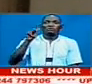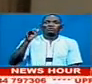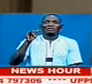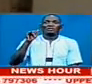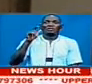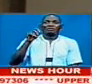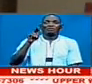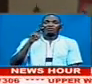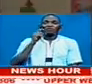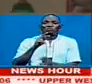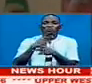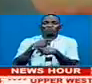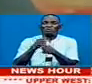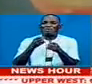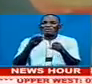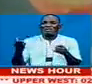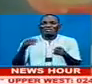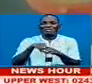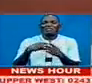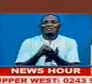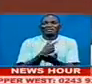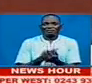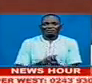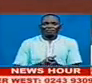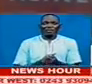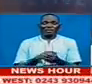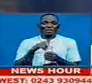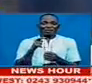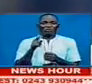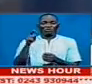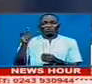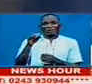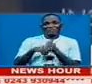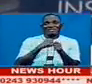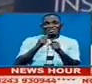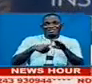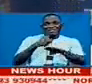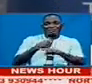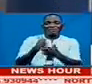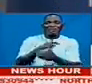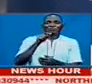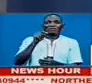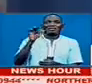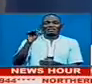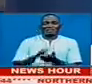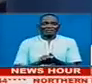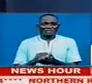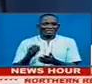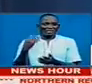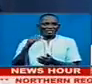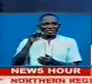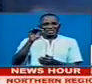Unilever Ghana is the largest producer and retailer of consumer goods in Ghana. It will mark its 100 years anniversary in 2019. The